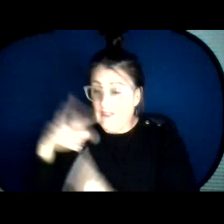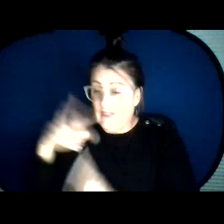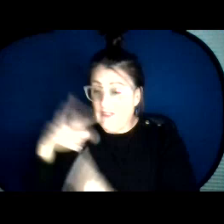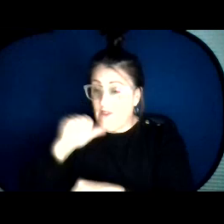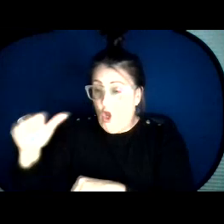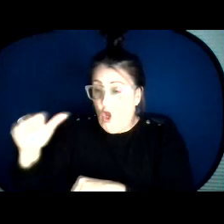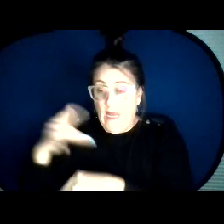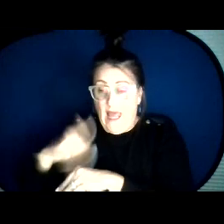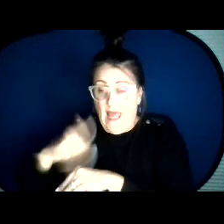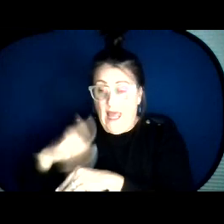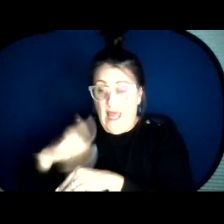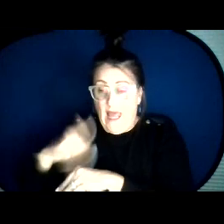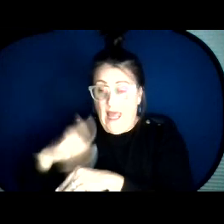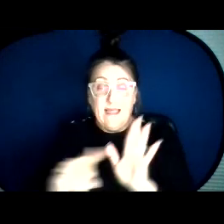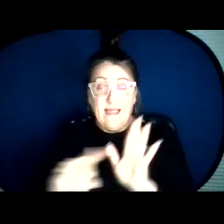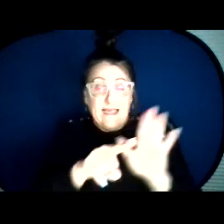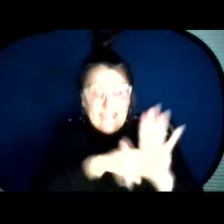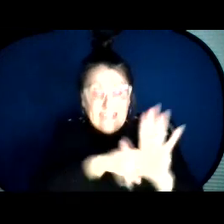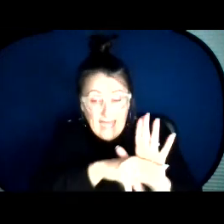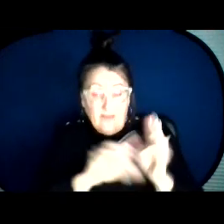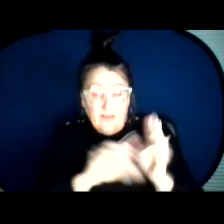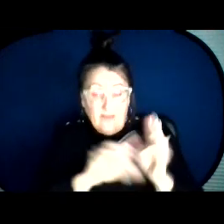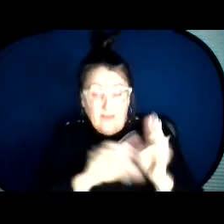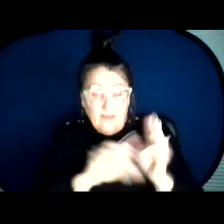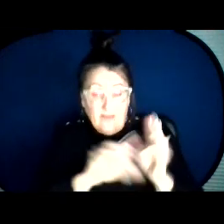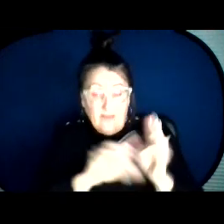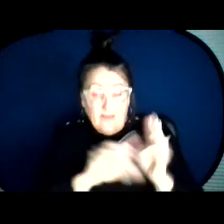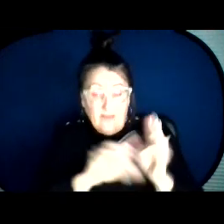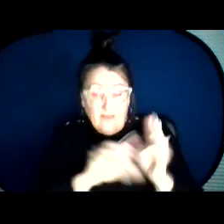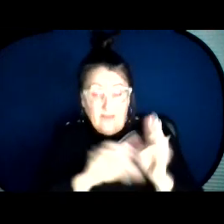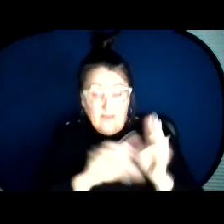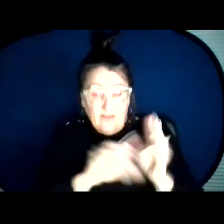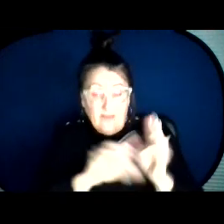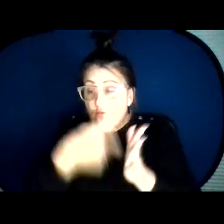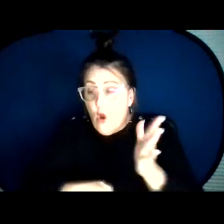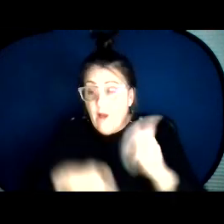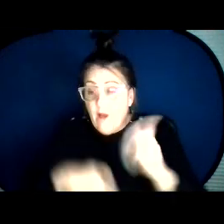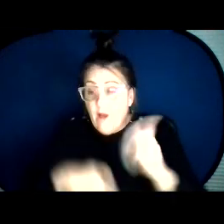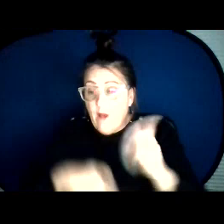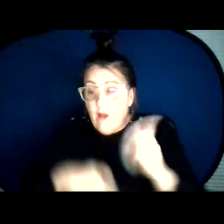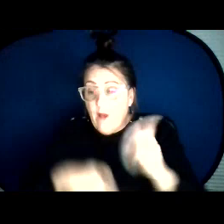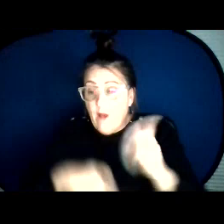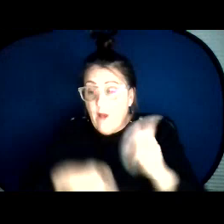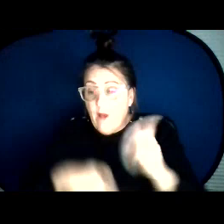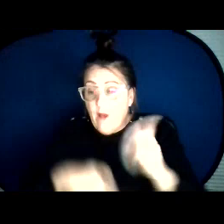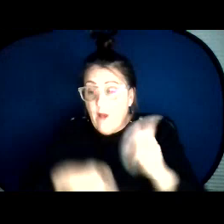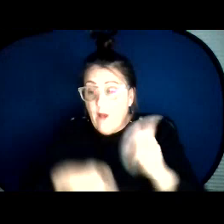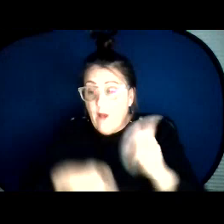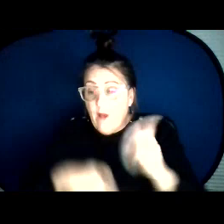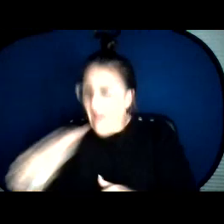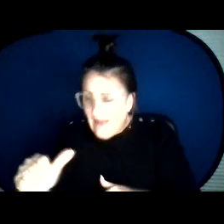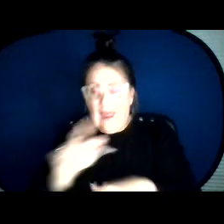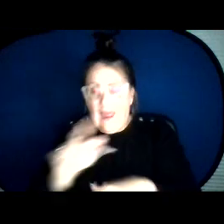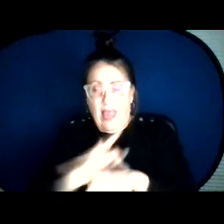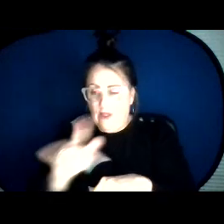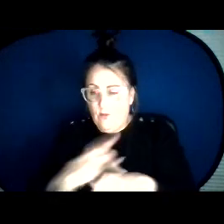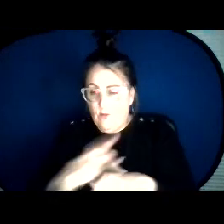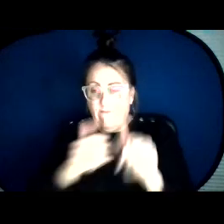of the negative number in this situation, an affordable price cannot be calculated, and the tenant is determined ineligible pursuant to